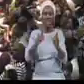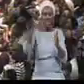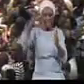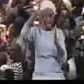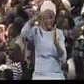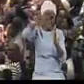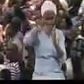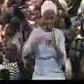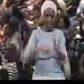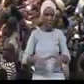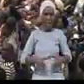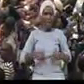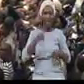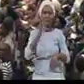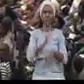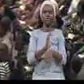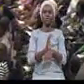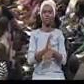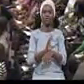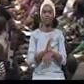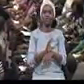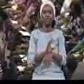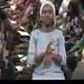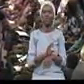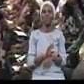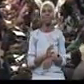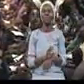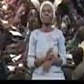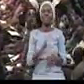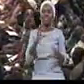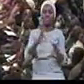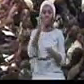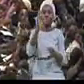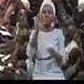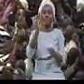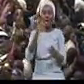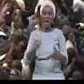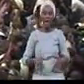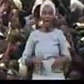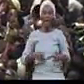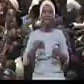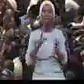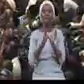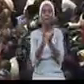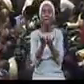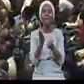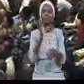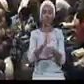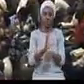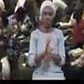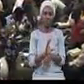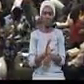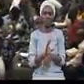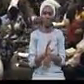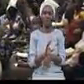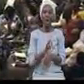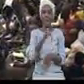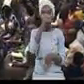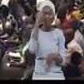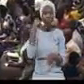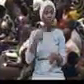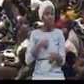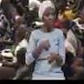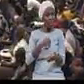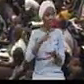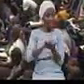life, spiritual life, Bible church. And because we believe the Bible, and we